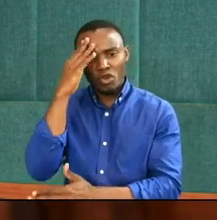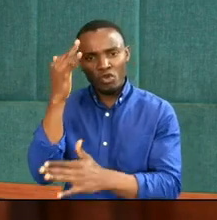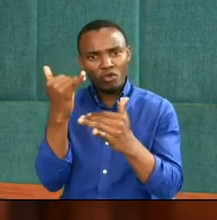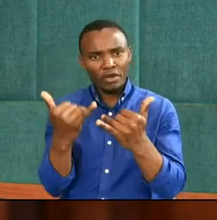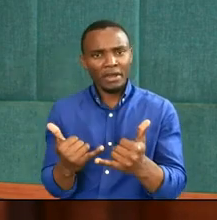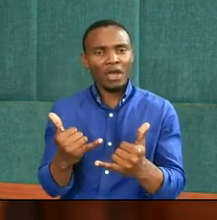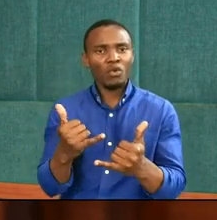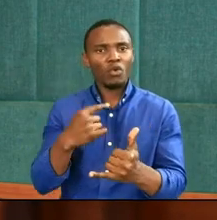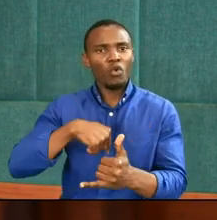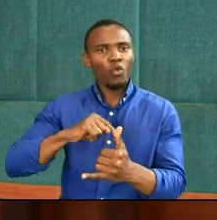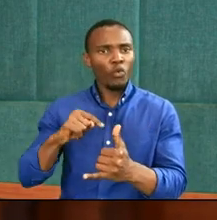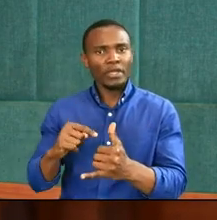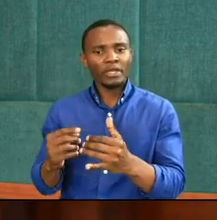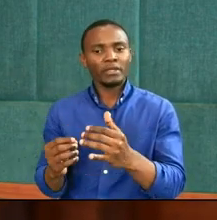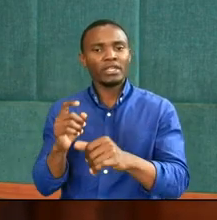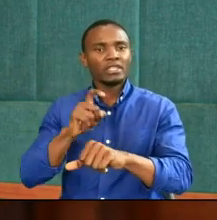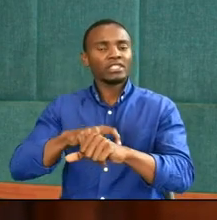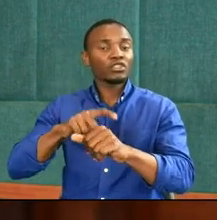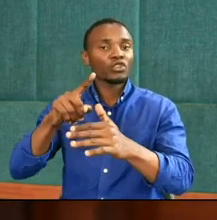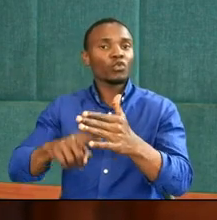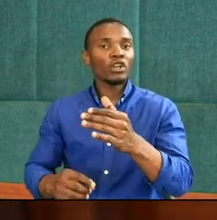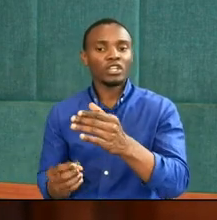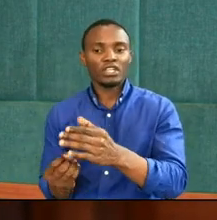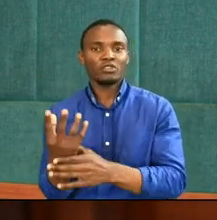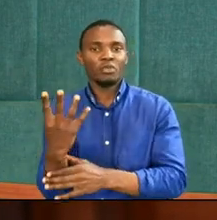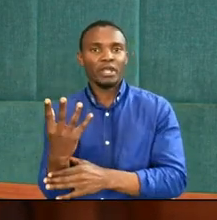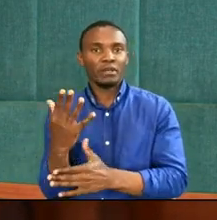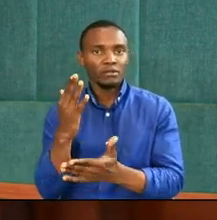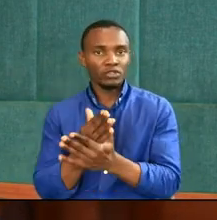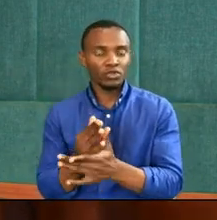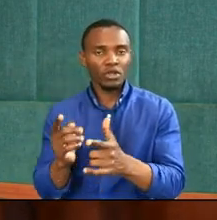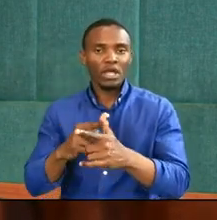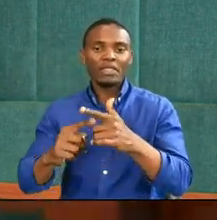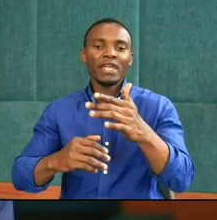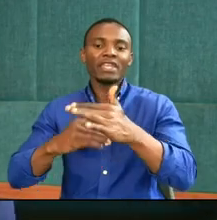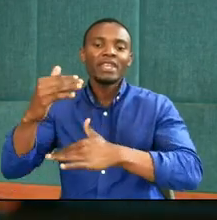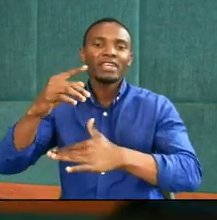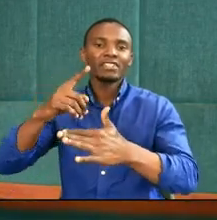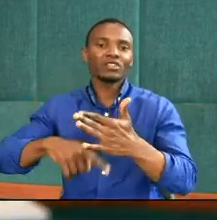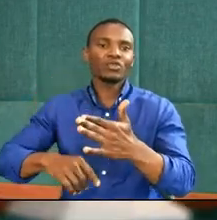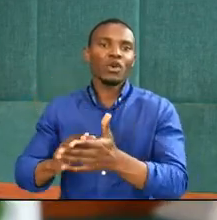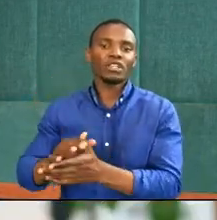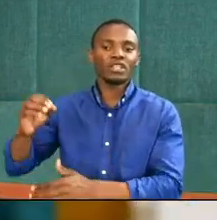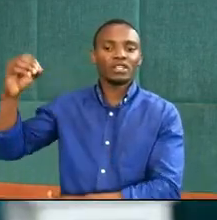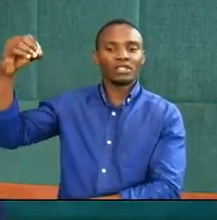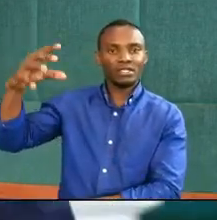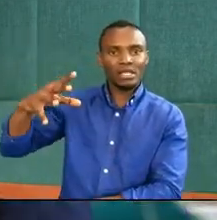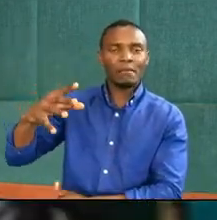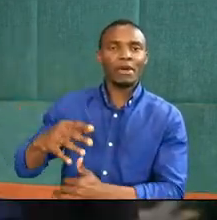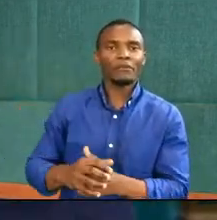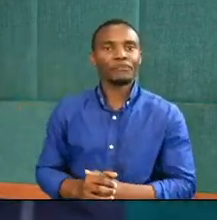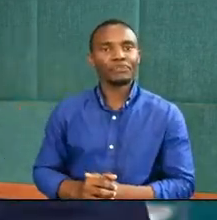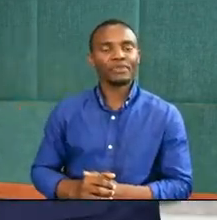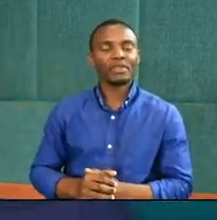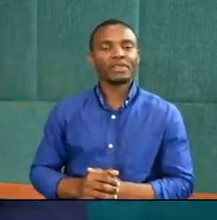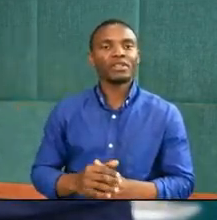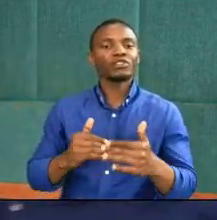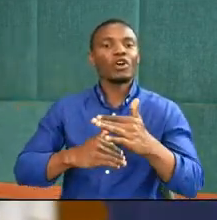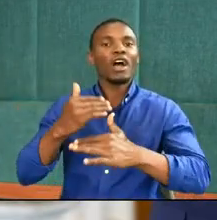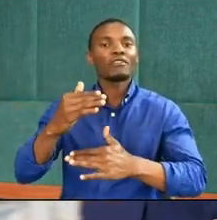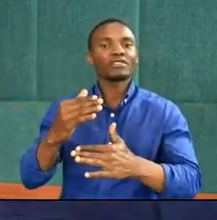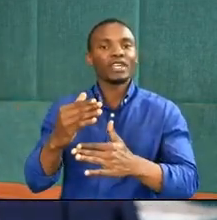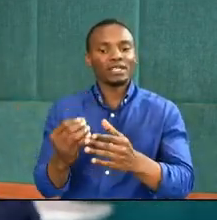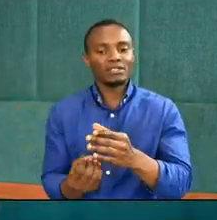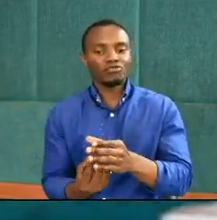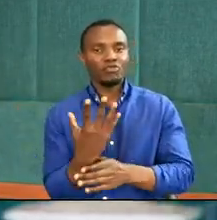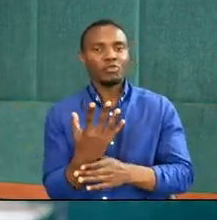in spring, and what comes after spring? Summer. Come on, talk with the preacher. What comes after spring? Summer.